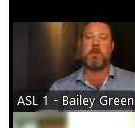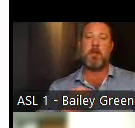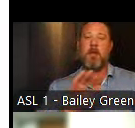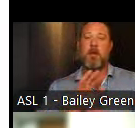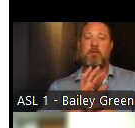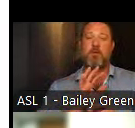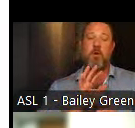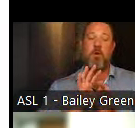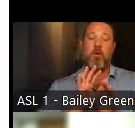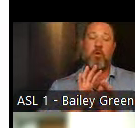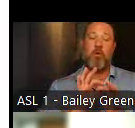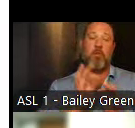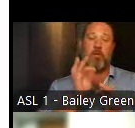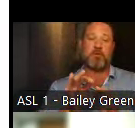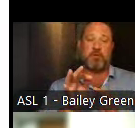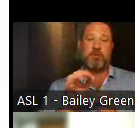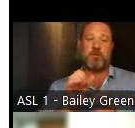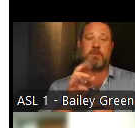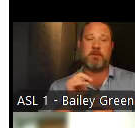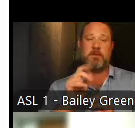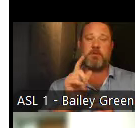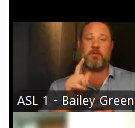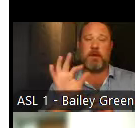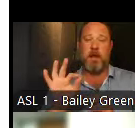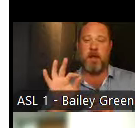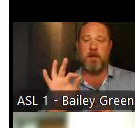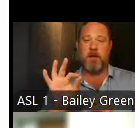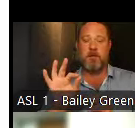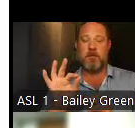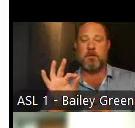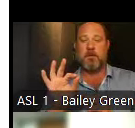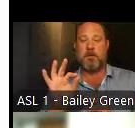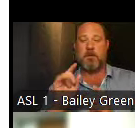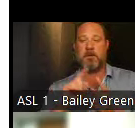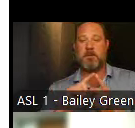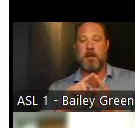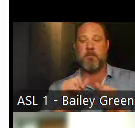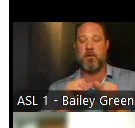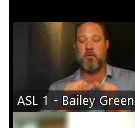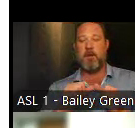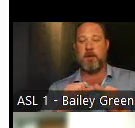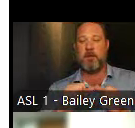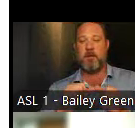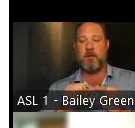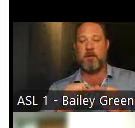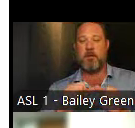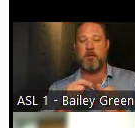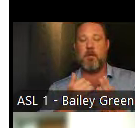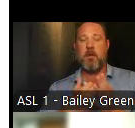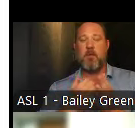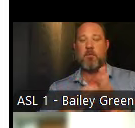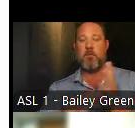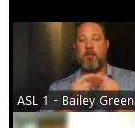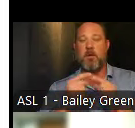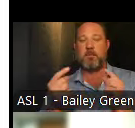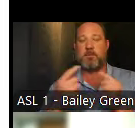sunset to 2029 instead of making these provisions permanent. And that helped remove opposition